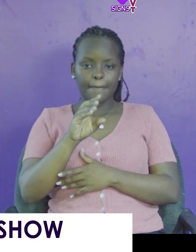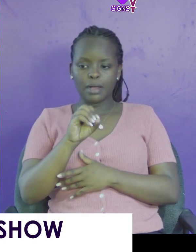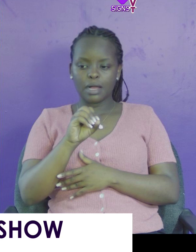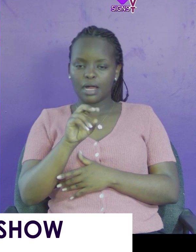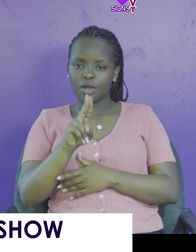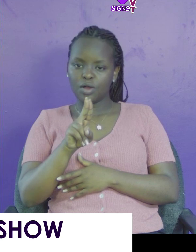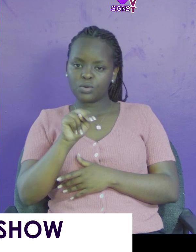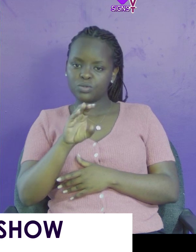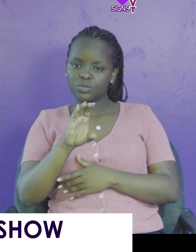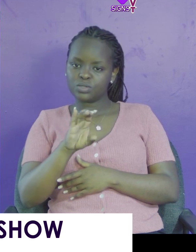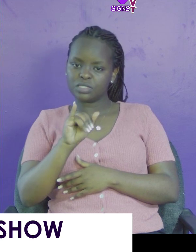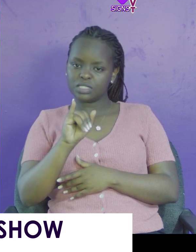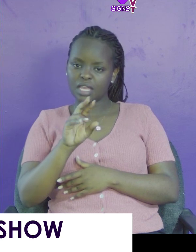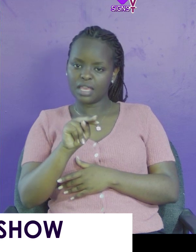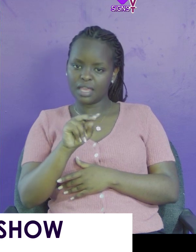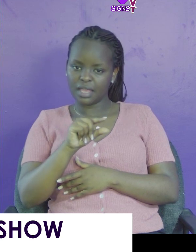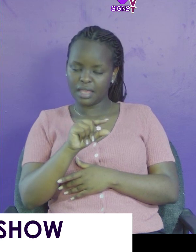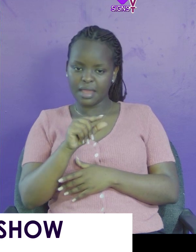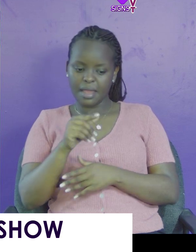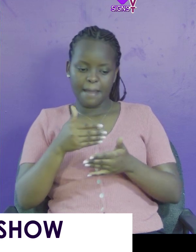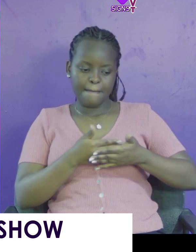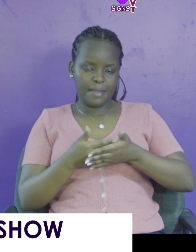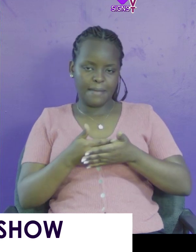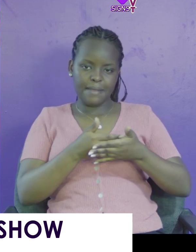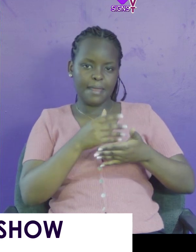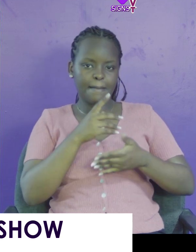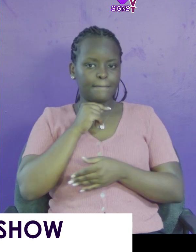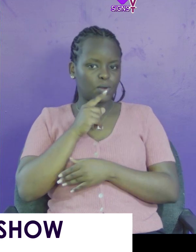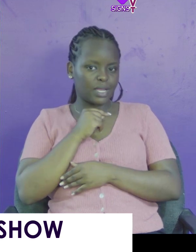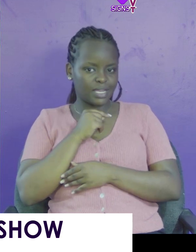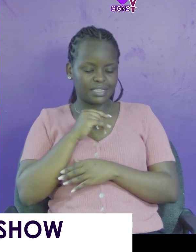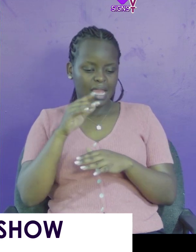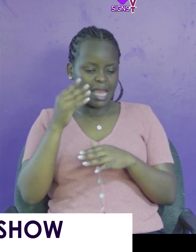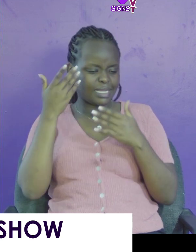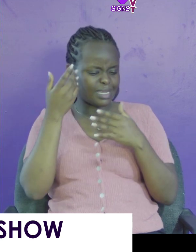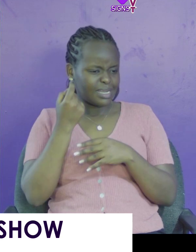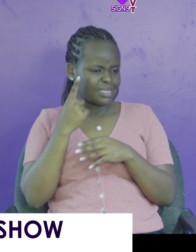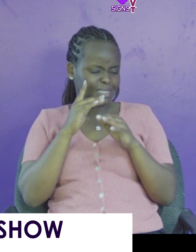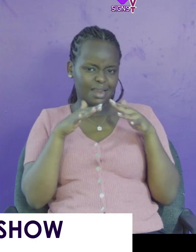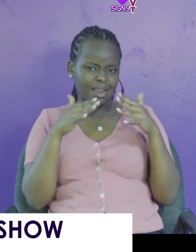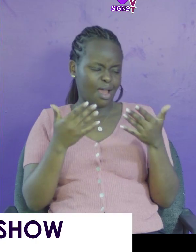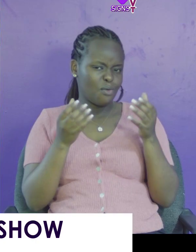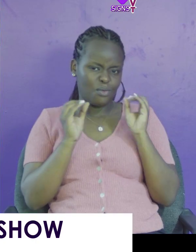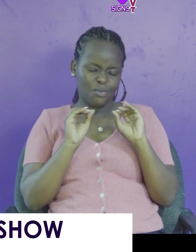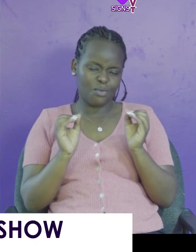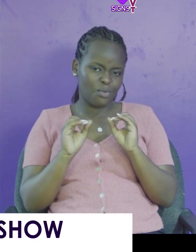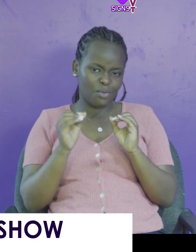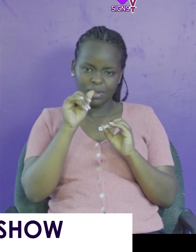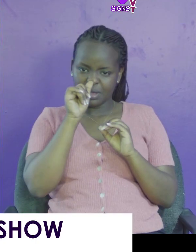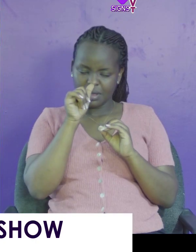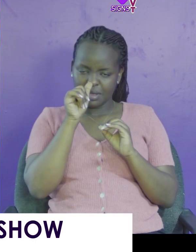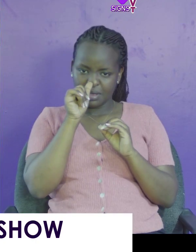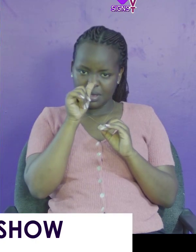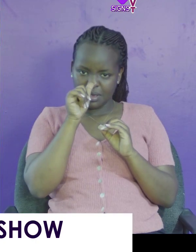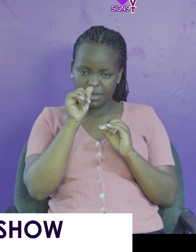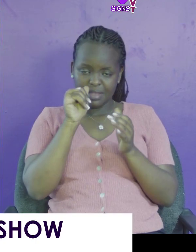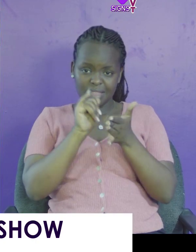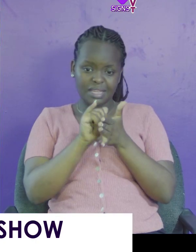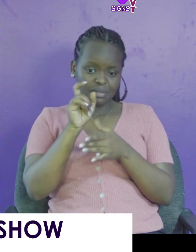always bouncing. Yes, it's always bouncing. I've never known how a baby boy begins to bounce the moment he's born, but that one will need to ask,